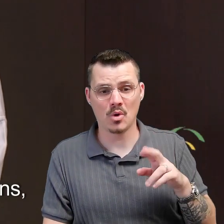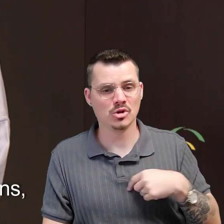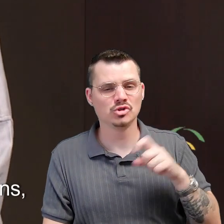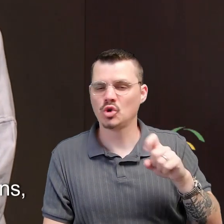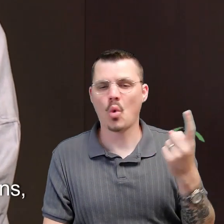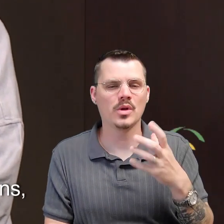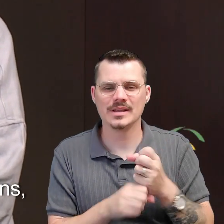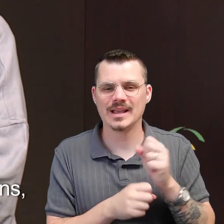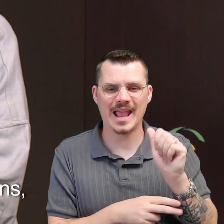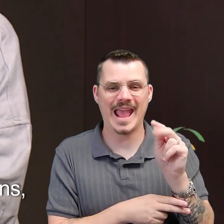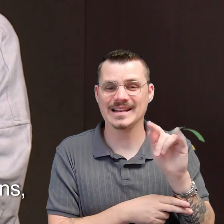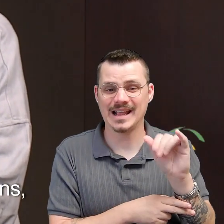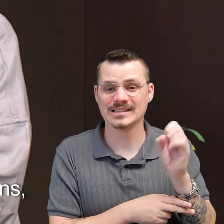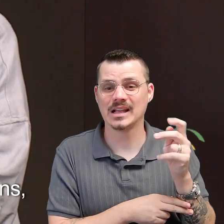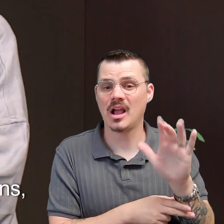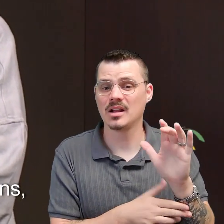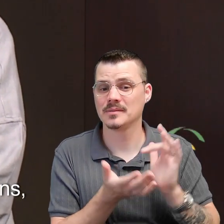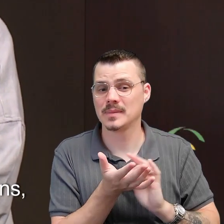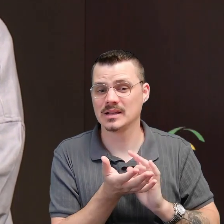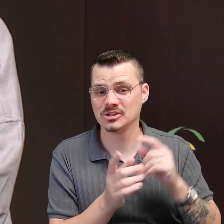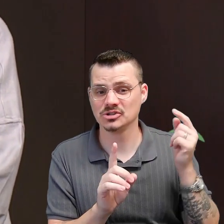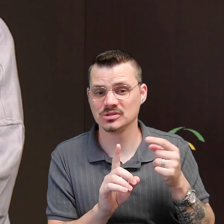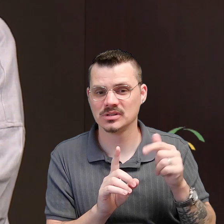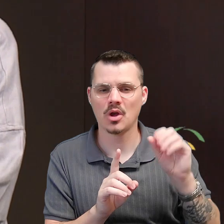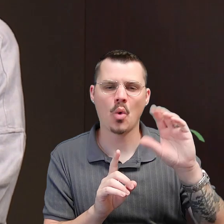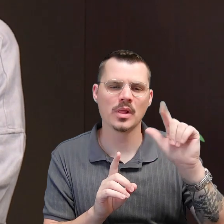should only receive antipsychotic medications,